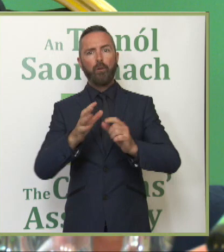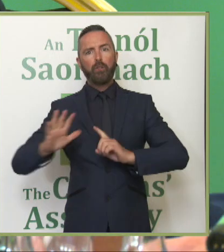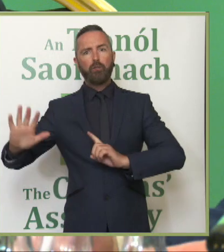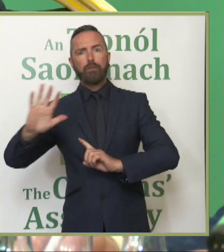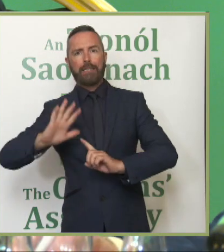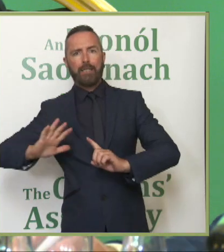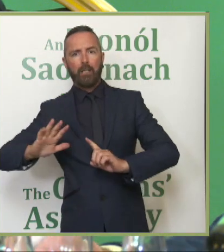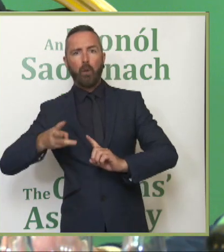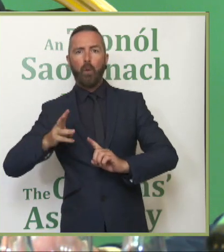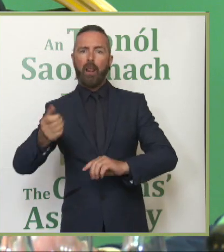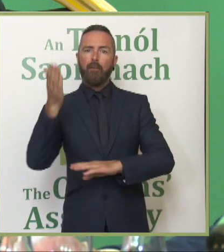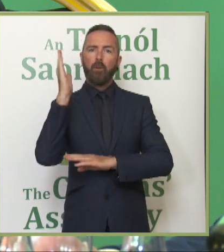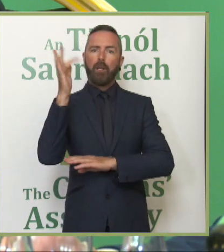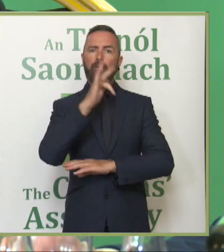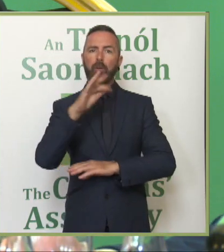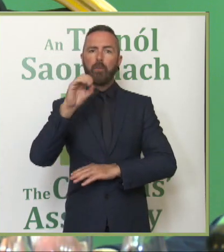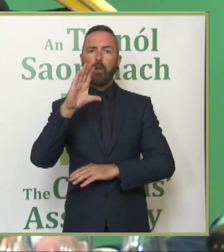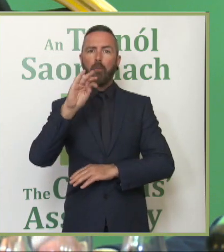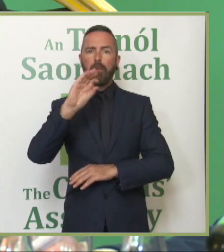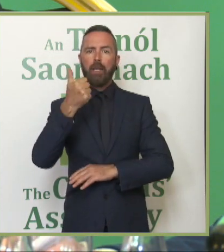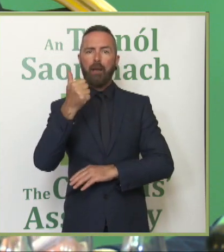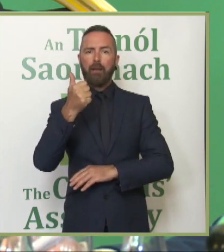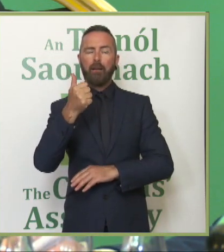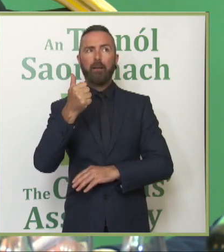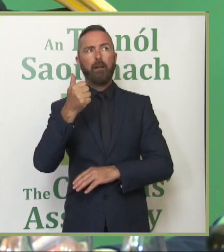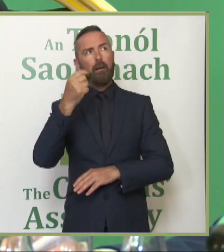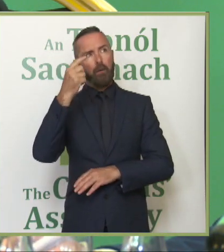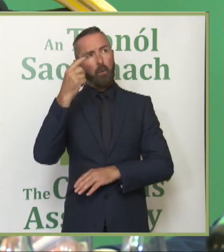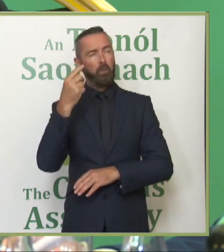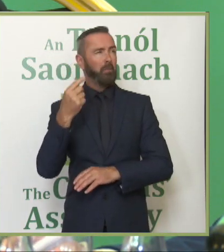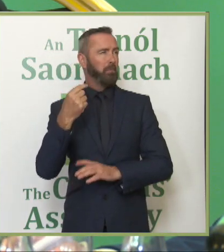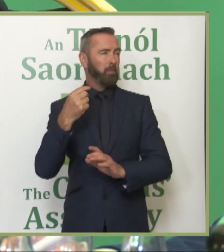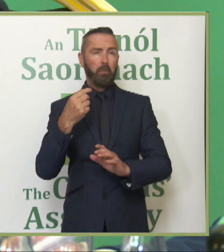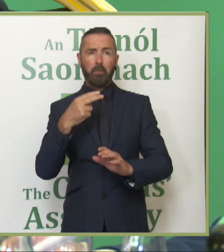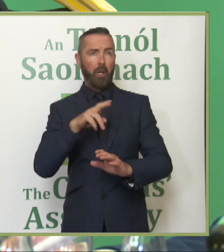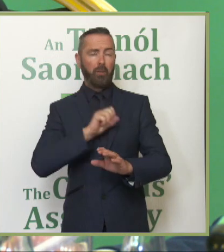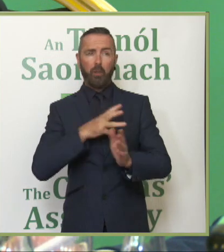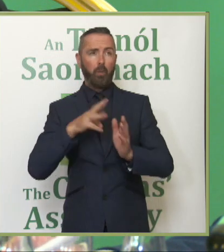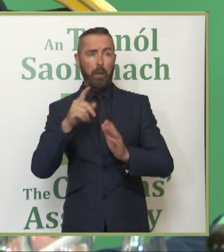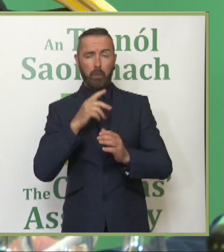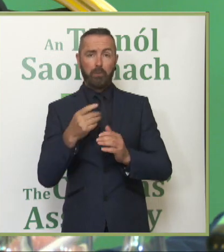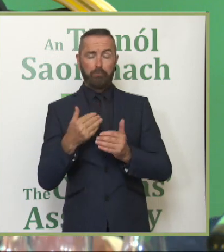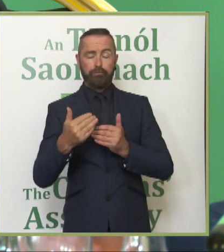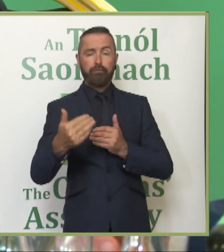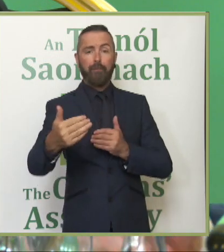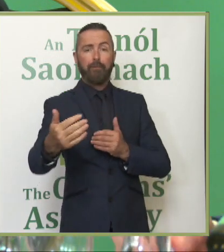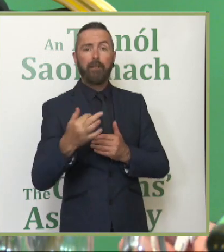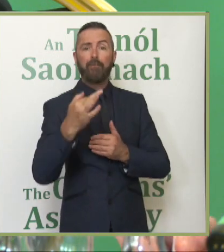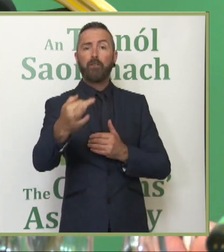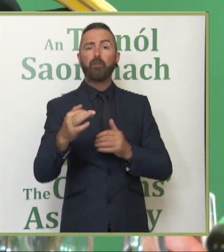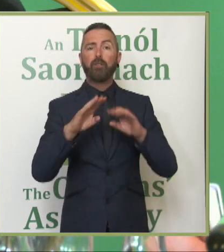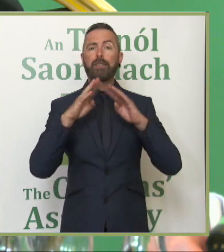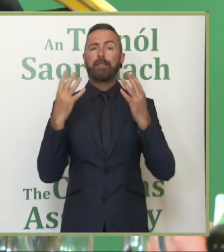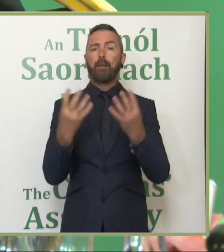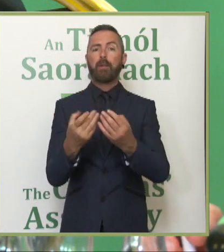have a presentation from Colombia specifically at one of the next assemblies, so you get a good sense of their view as